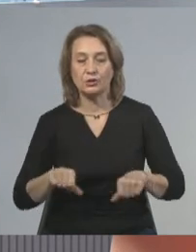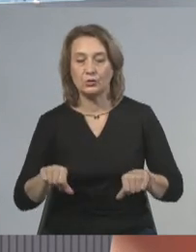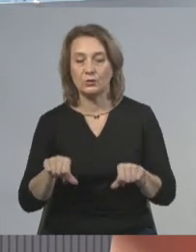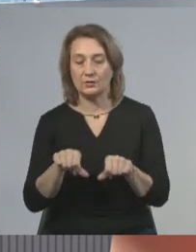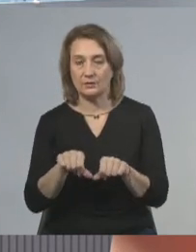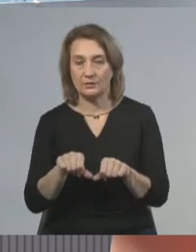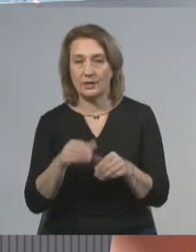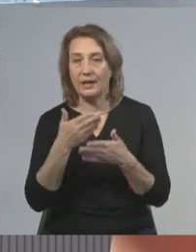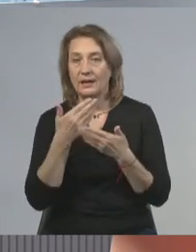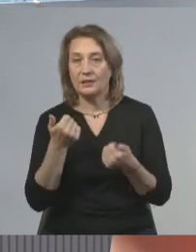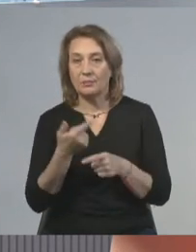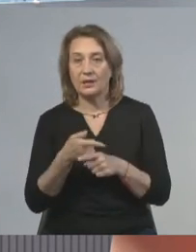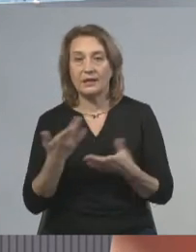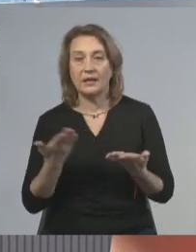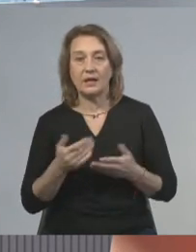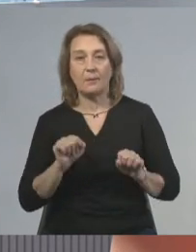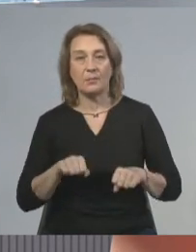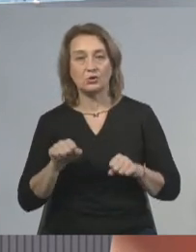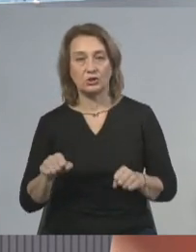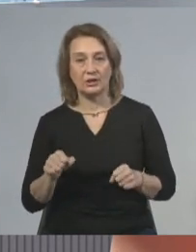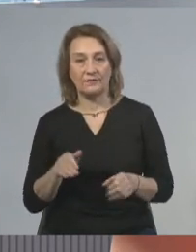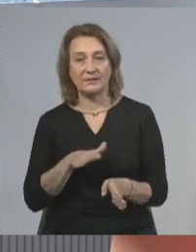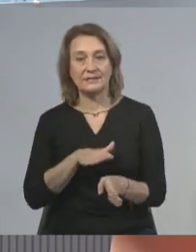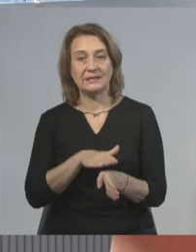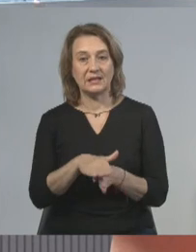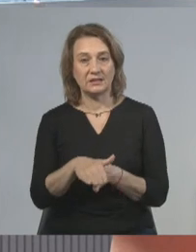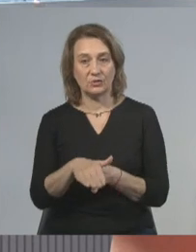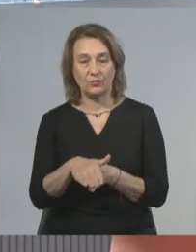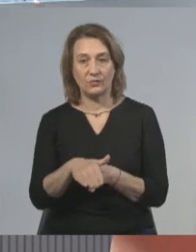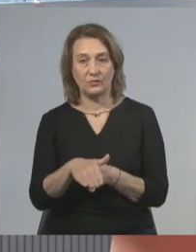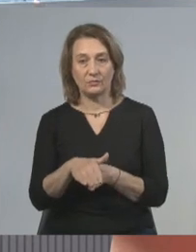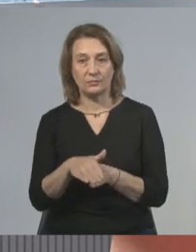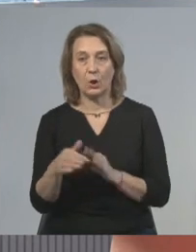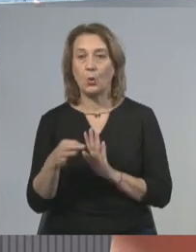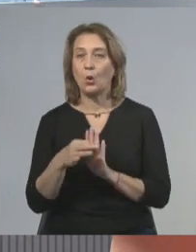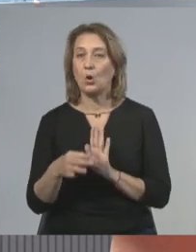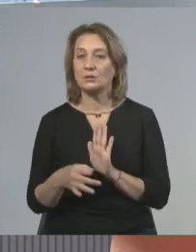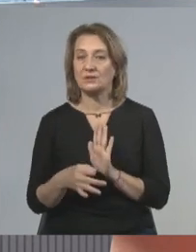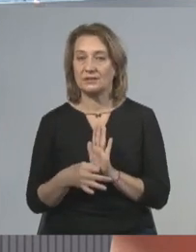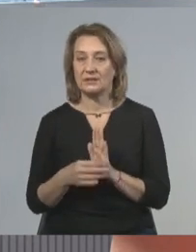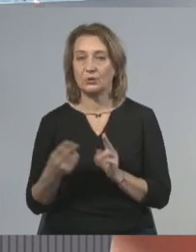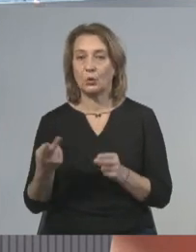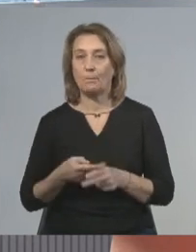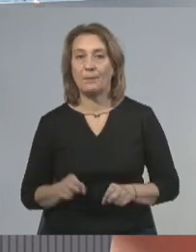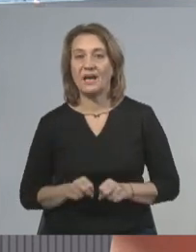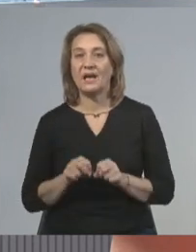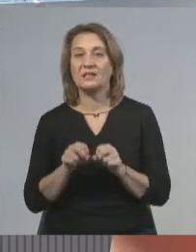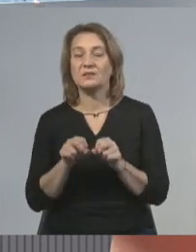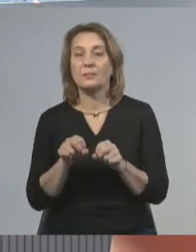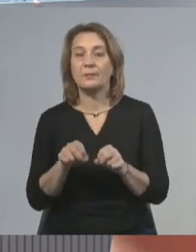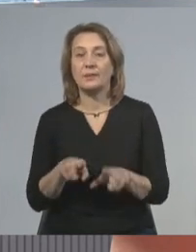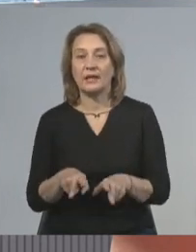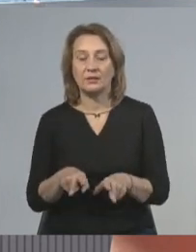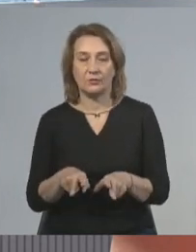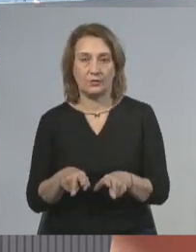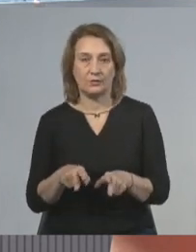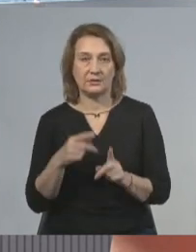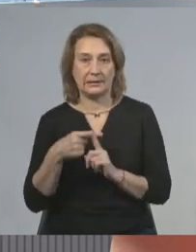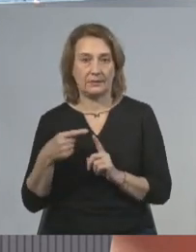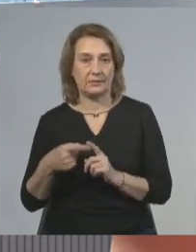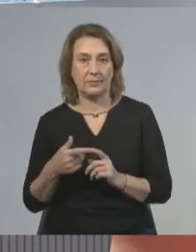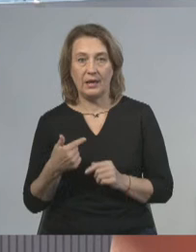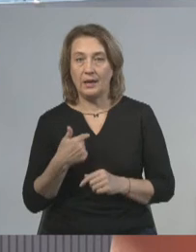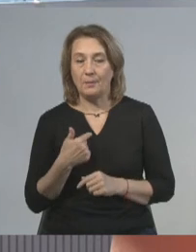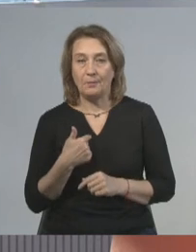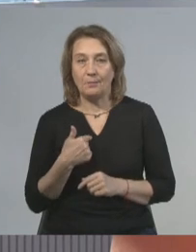commission is not the competent body that has the possibility to exercise evaluation of the safety component